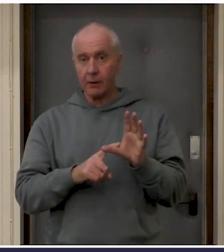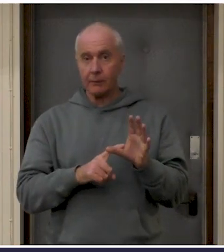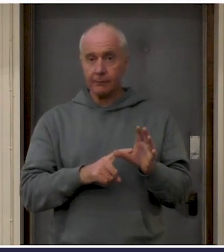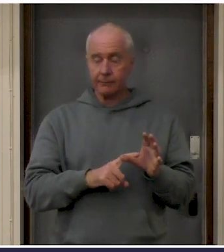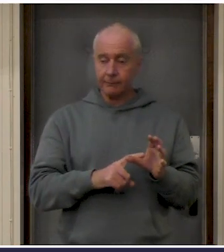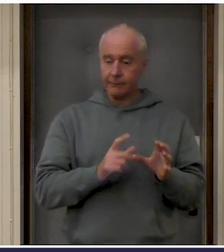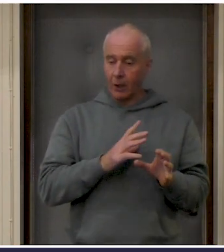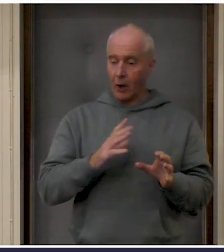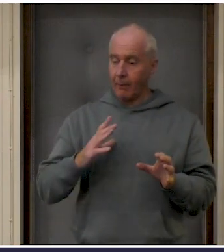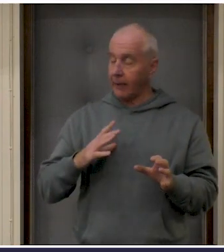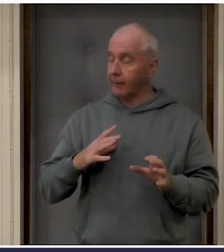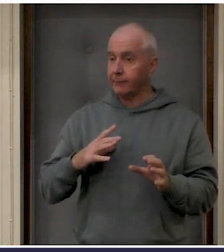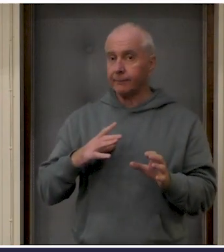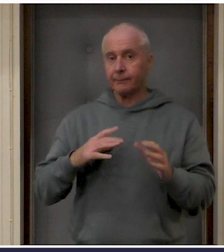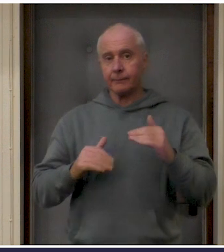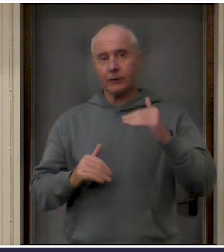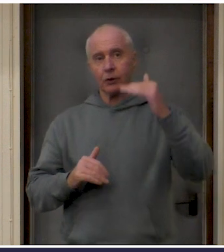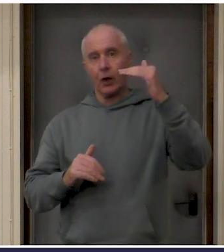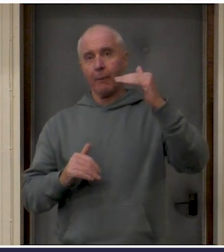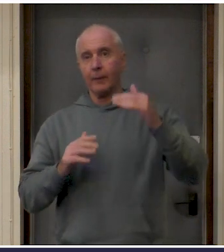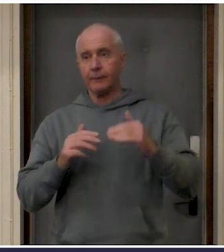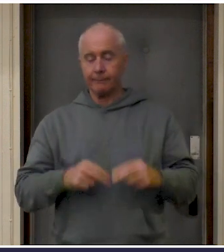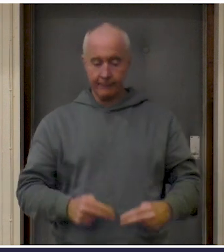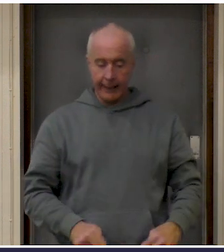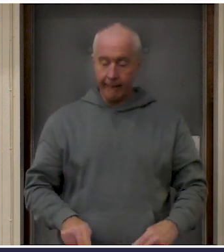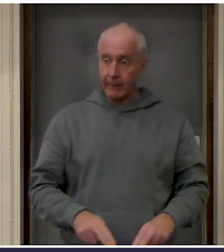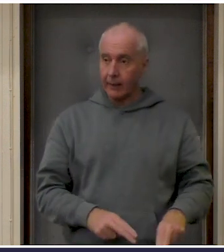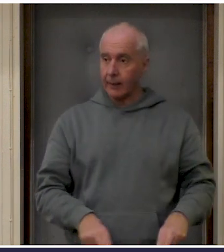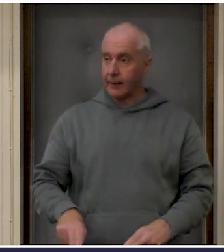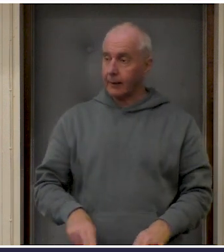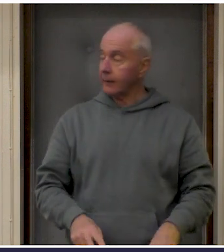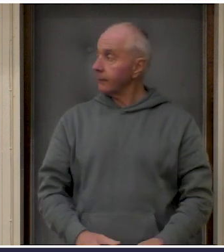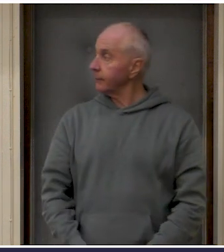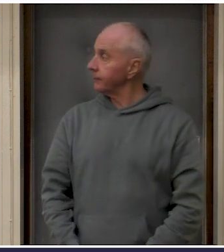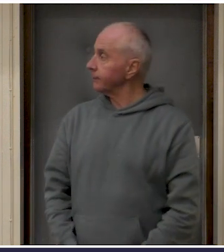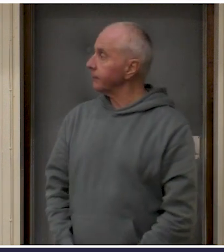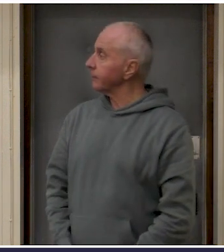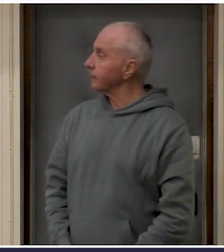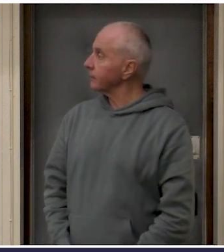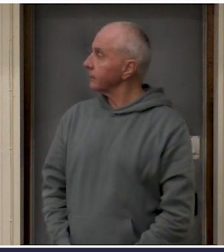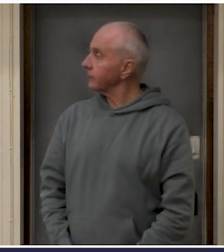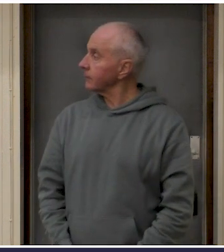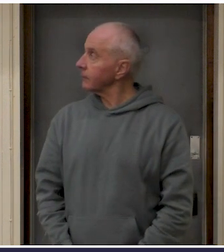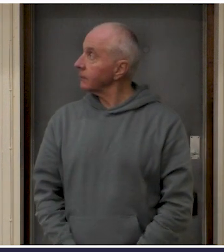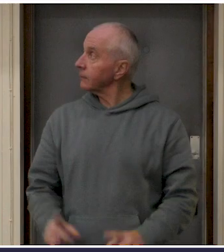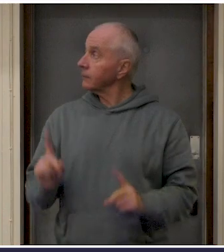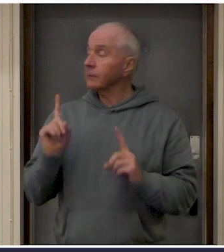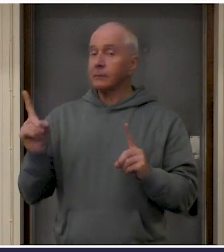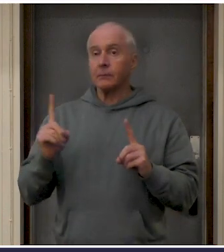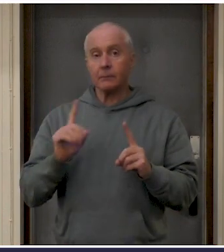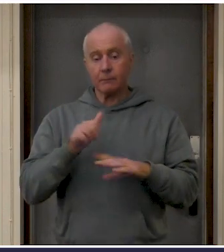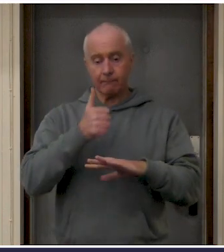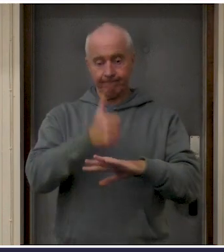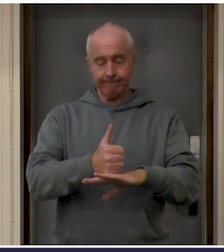Army program. The top is the counterpoint of the Navy. So by the time this program was established,